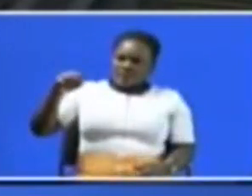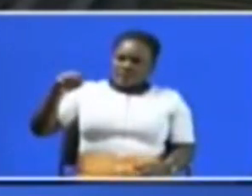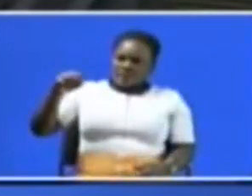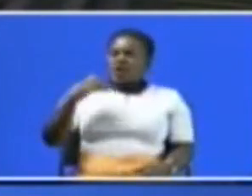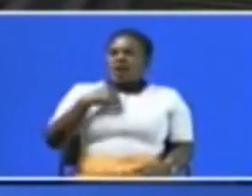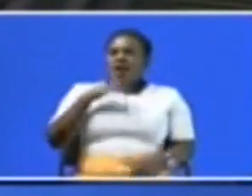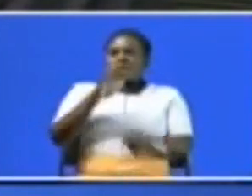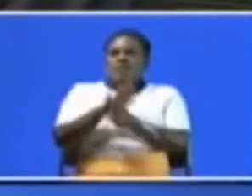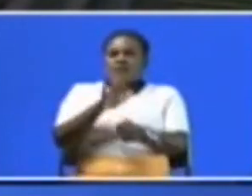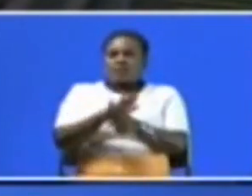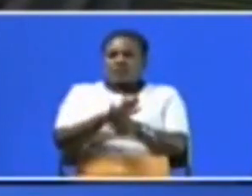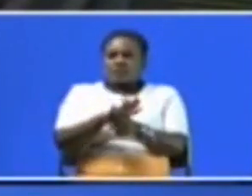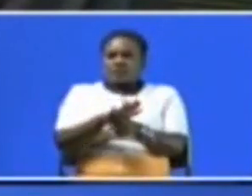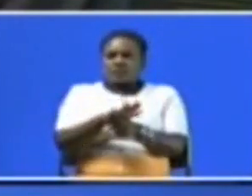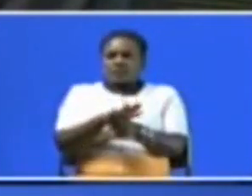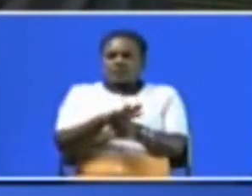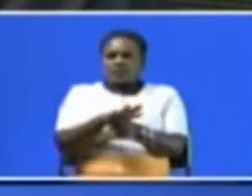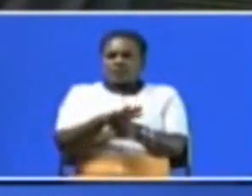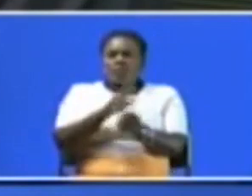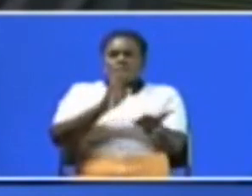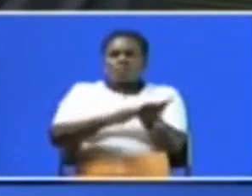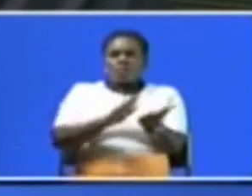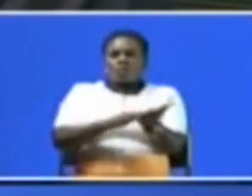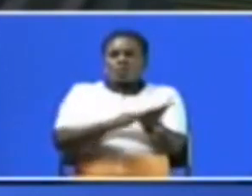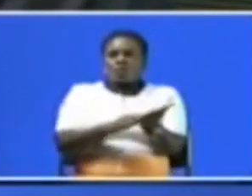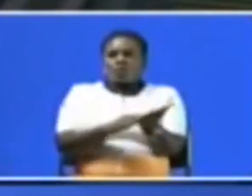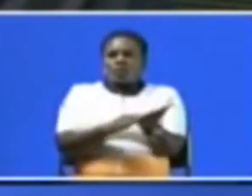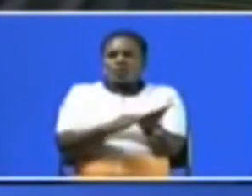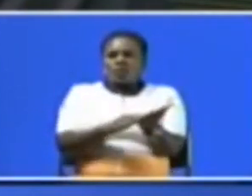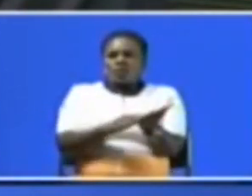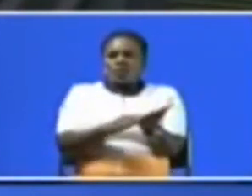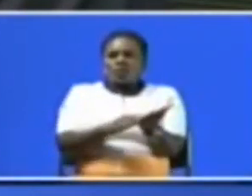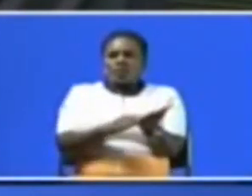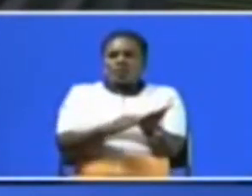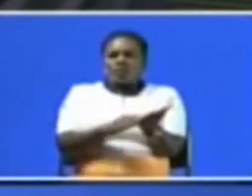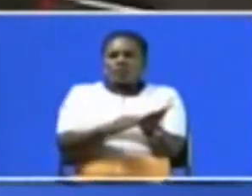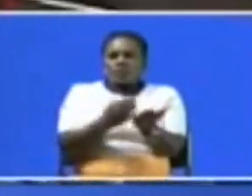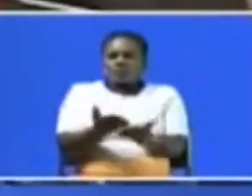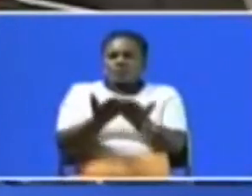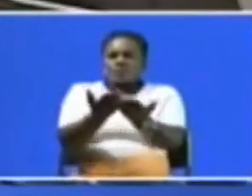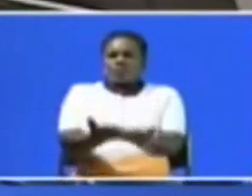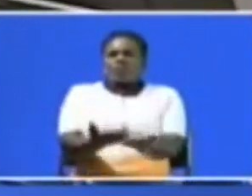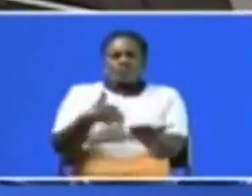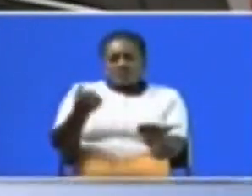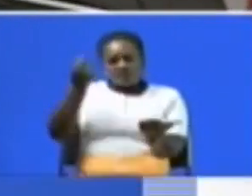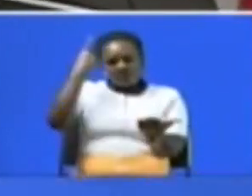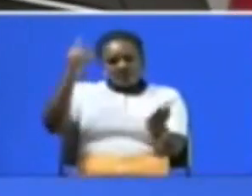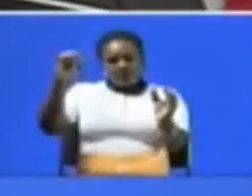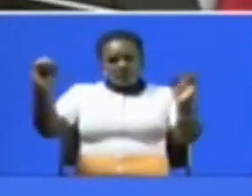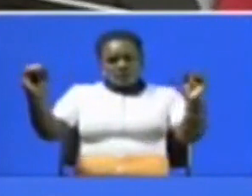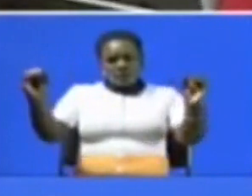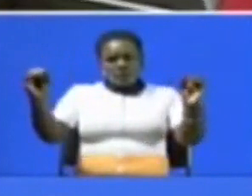lot of gaps in the proposal that has been put on the table. And I do not